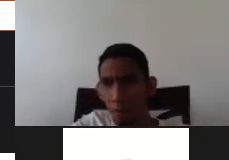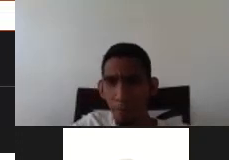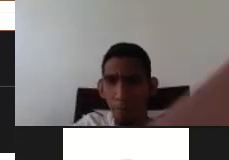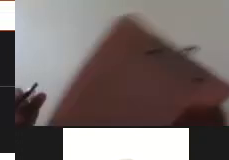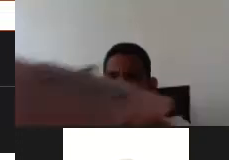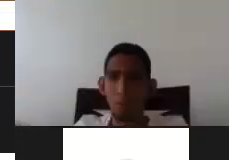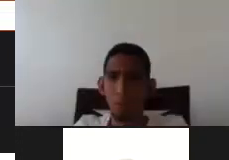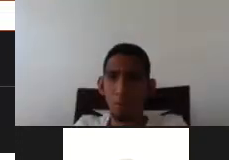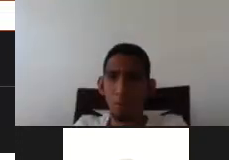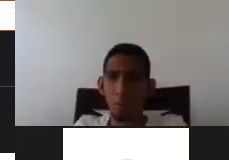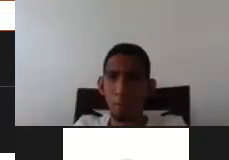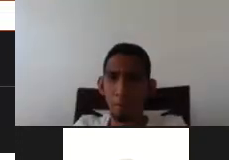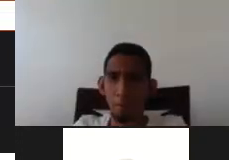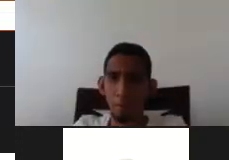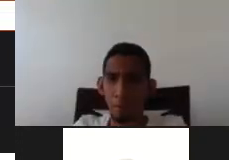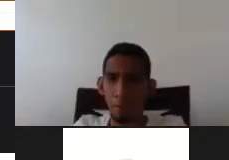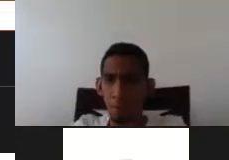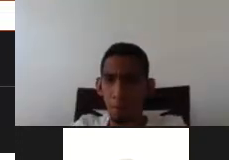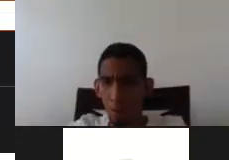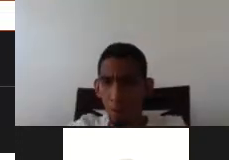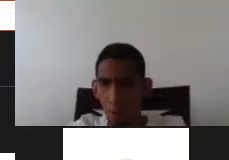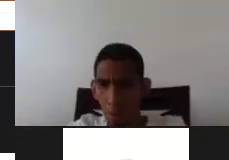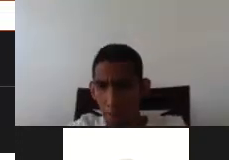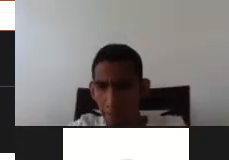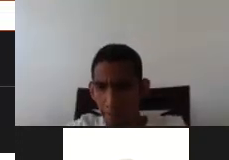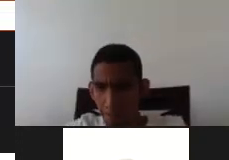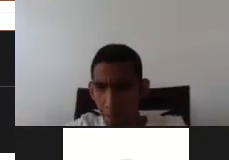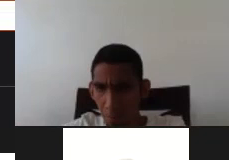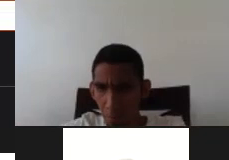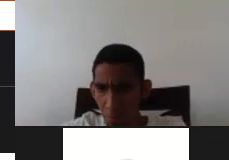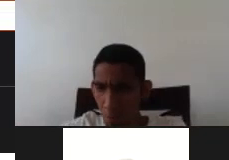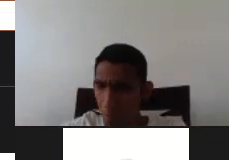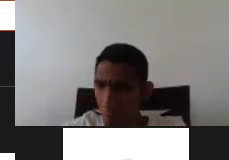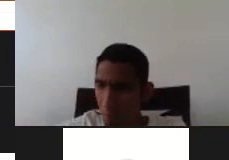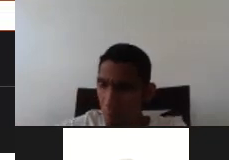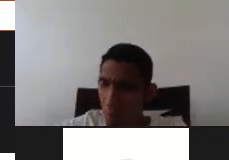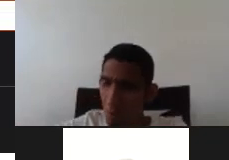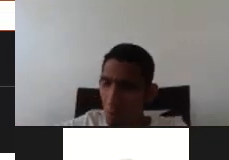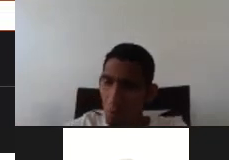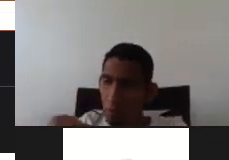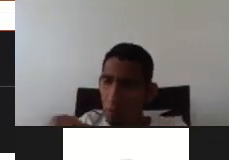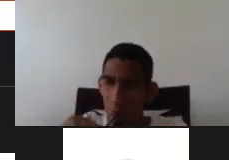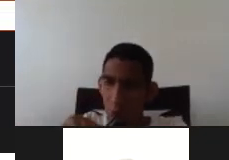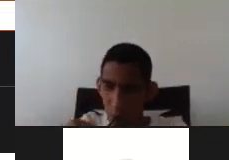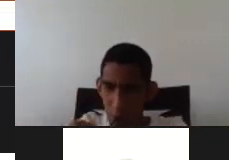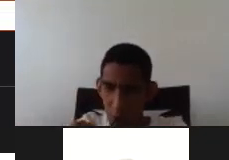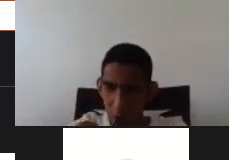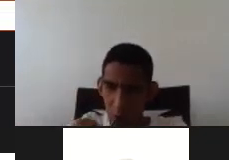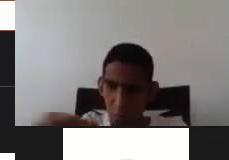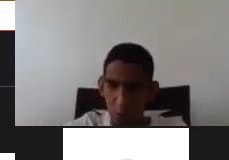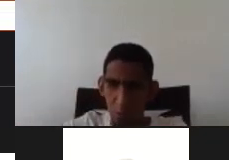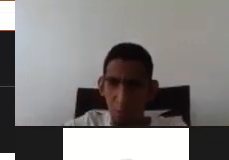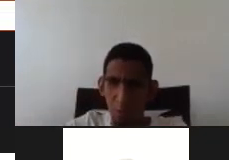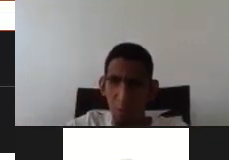anymore. So as a result of that, we really think that this reflects the all of us motto of nothing about us without